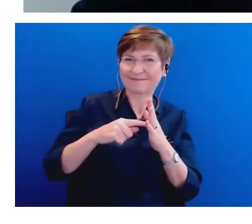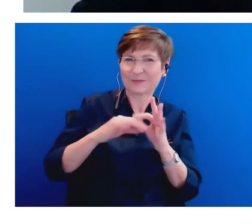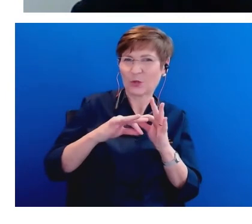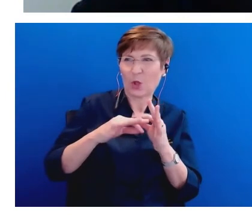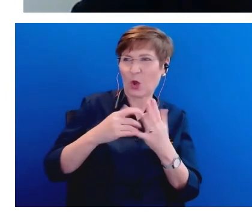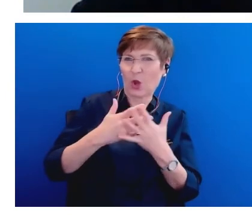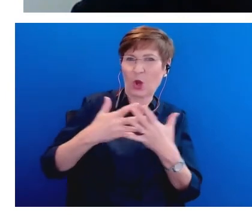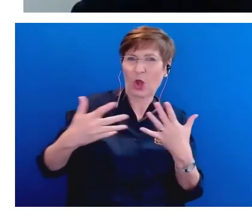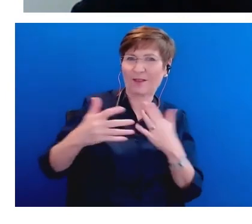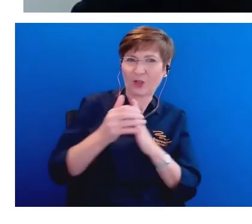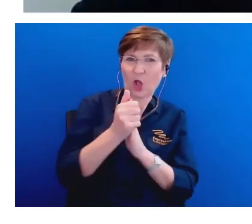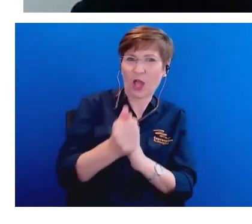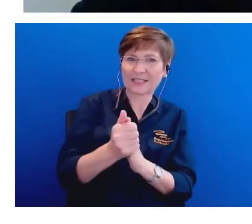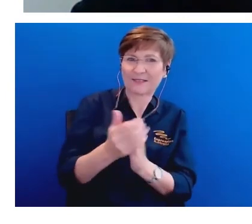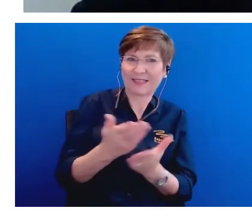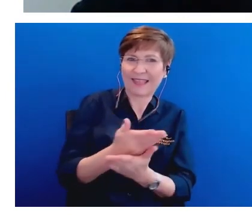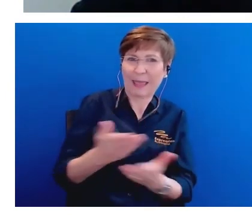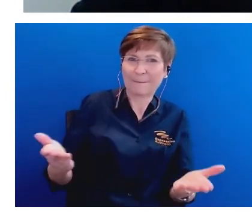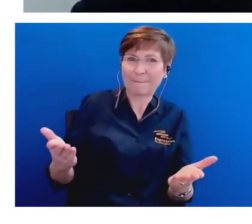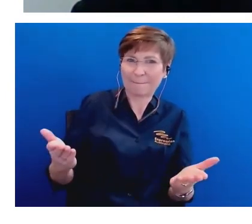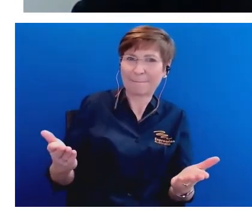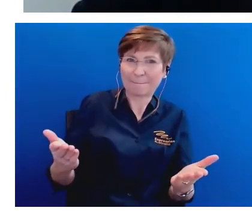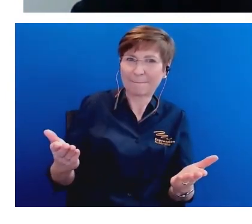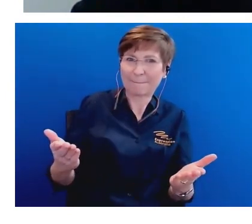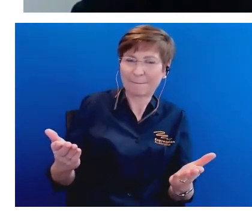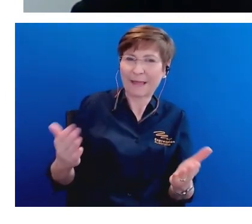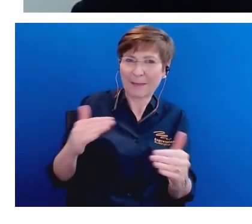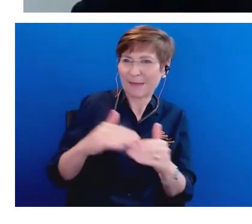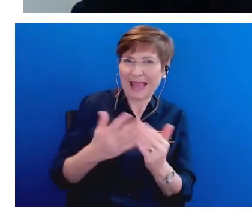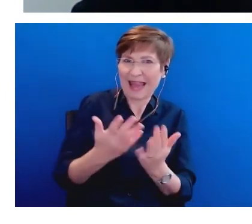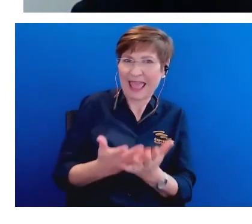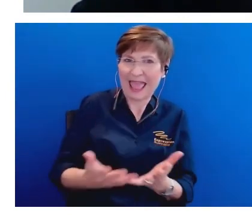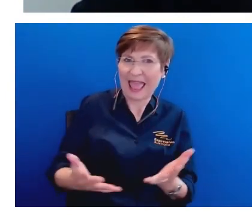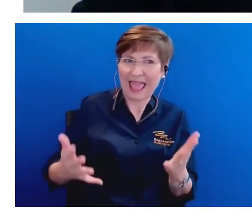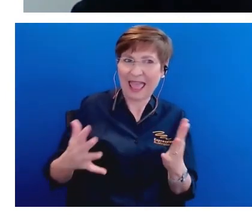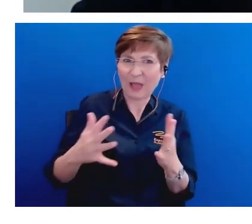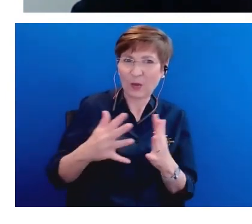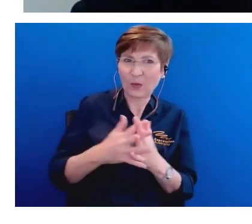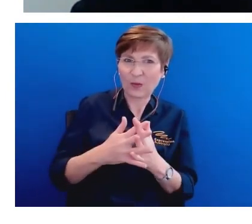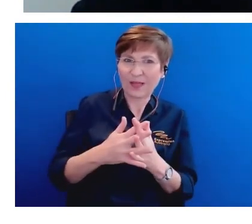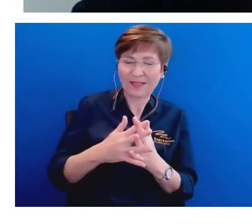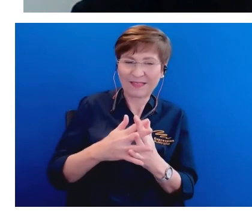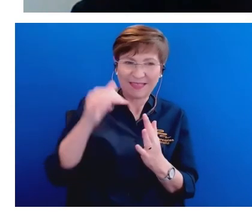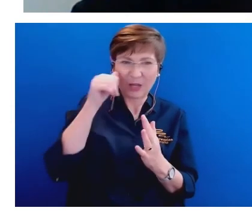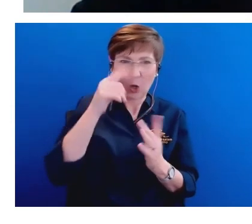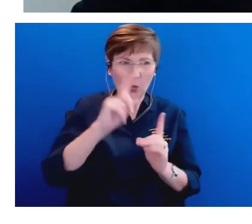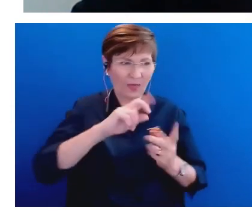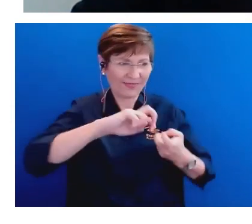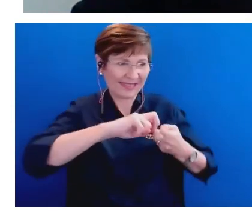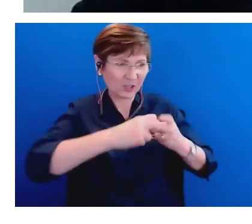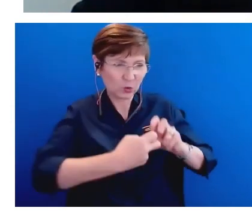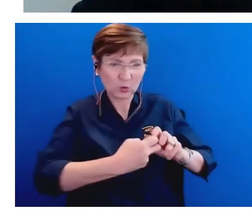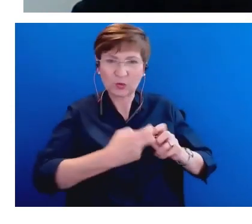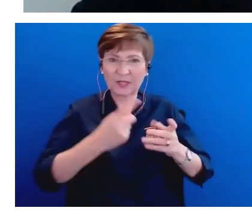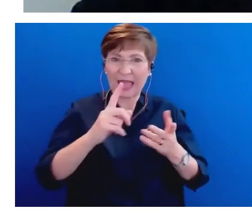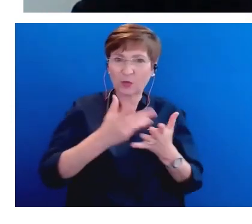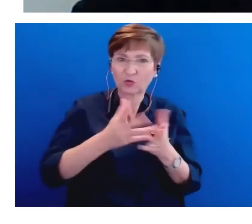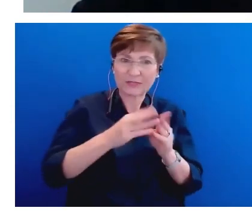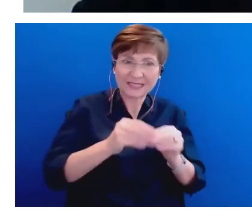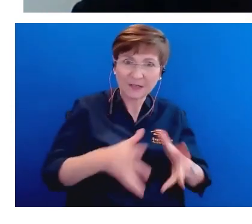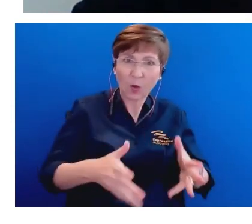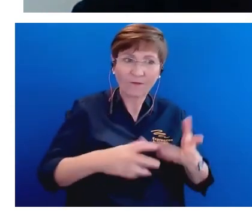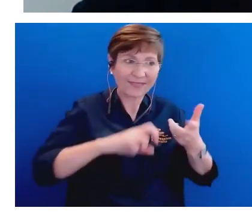available for retailers about how to identify those issues and then what to do about them if you did identify